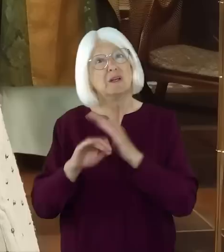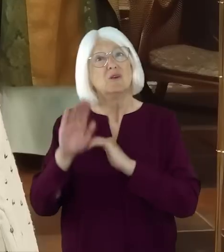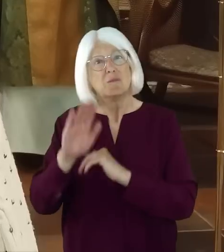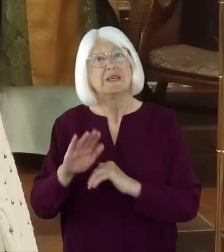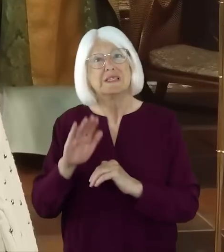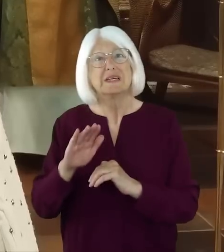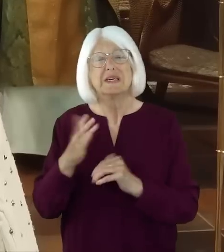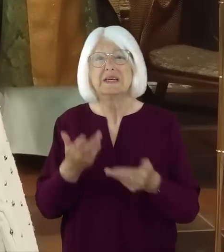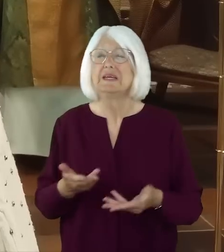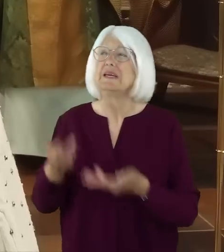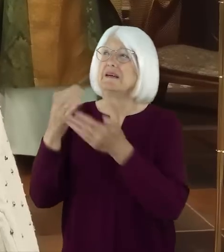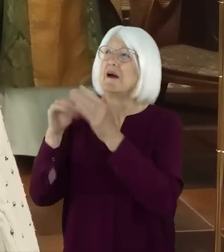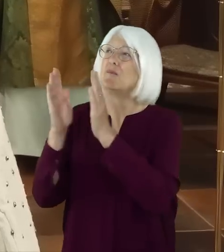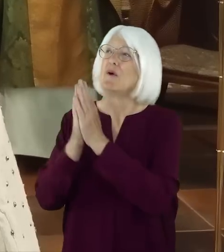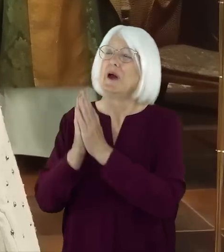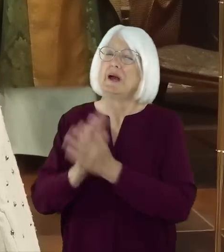Lord, in your mercy.